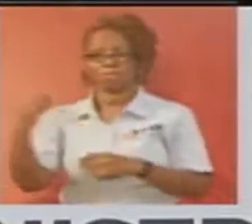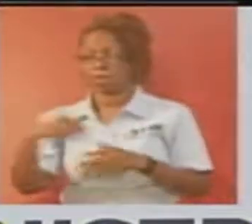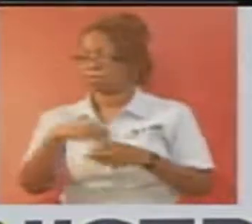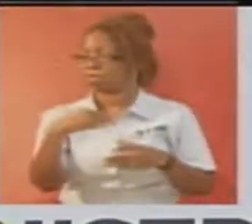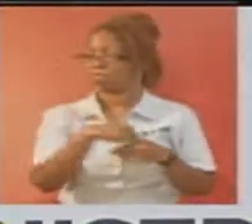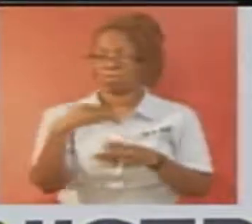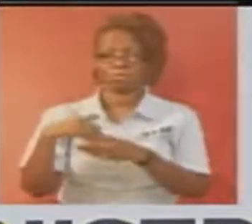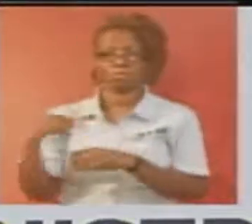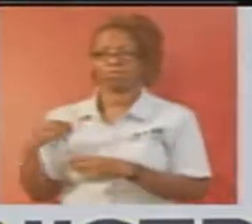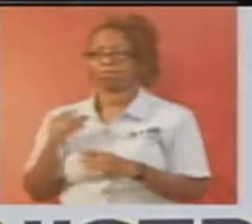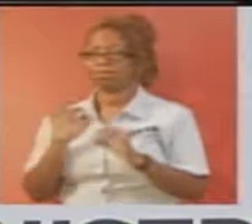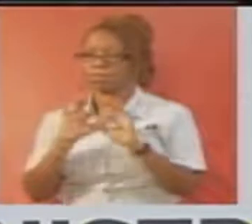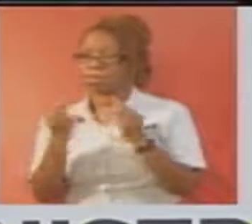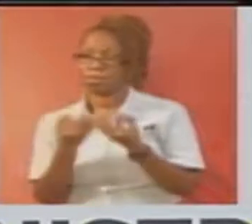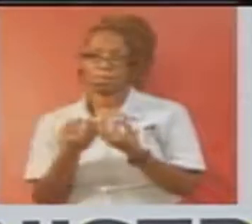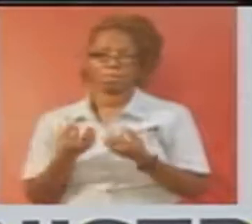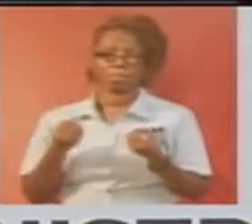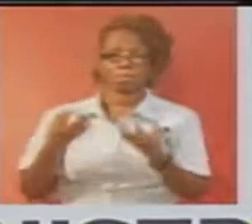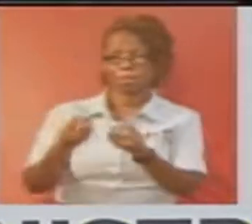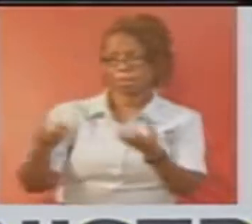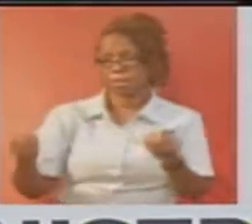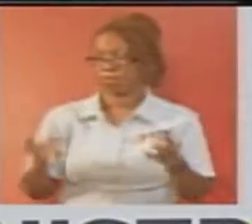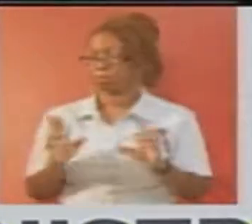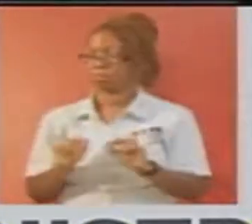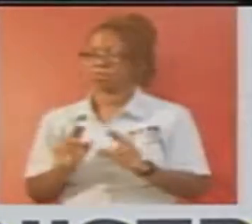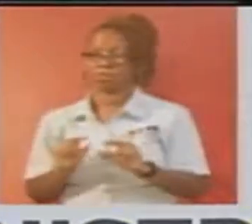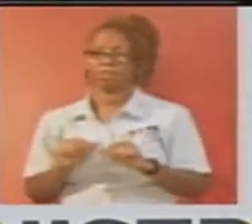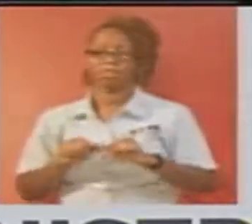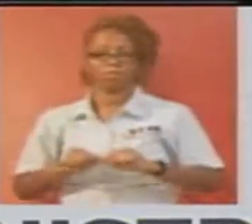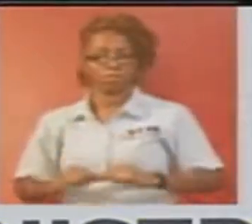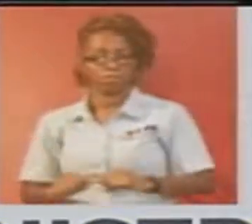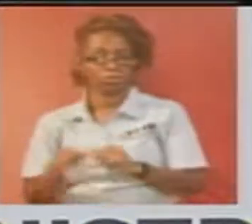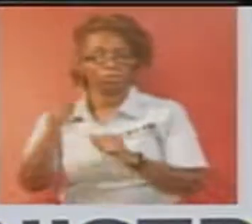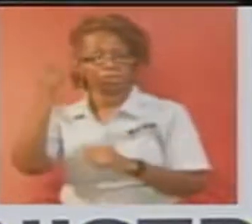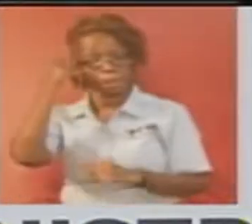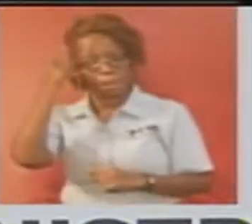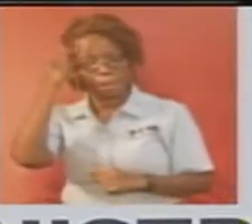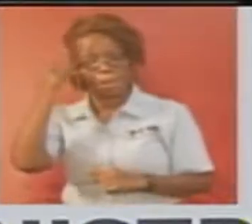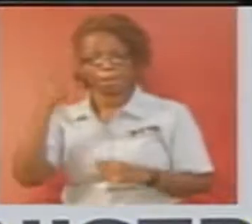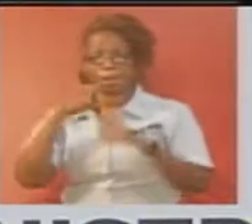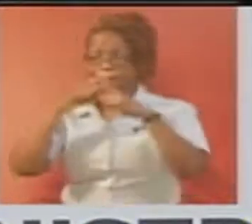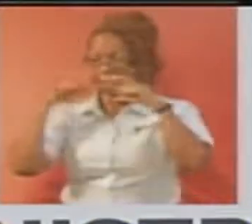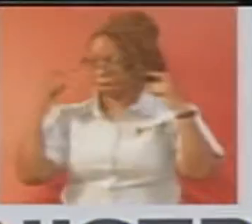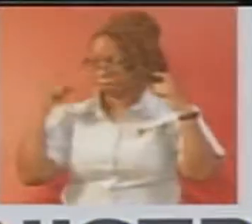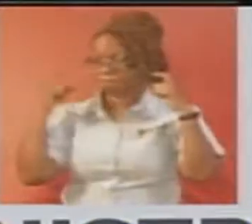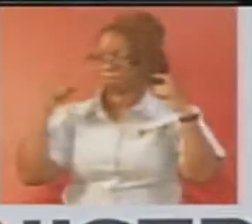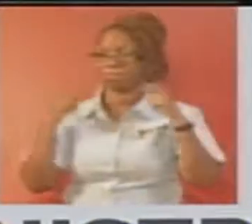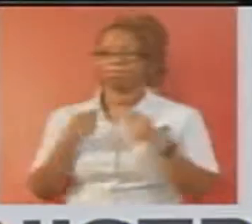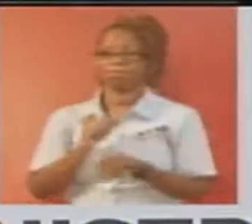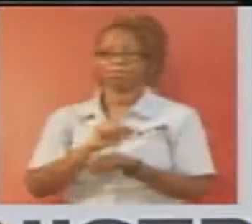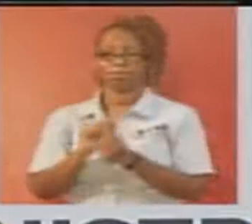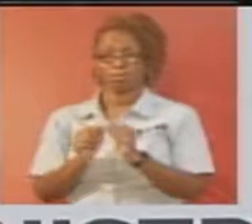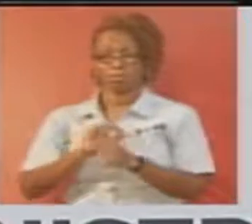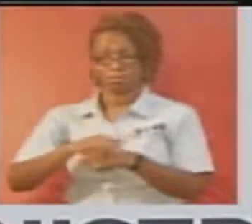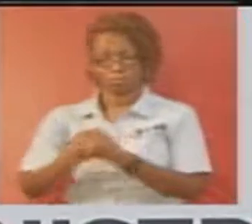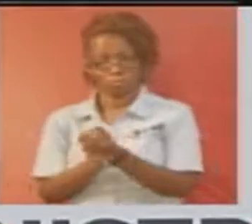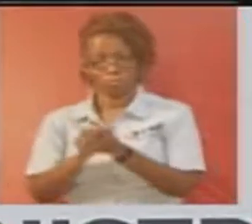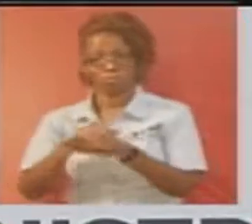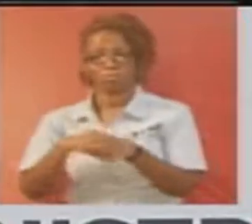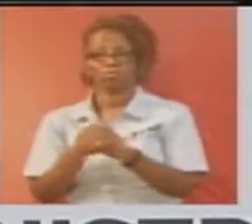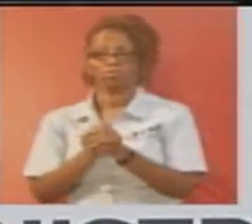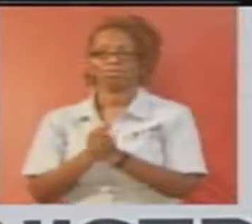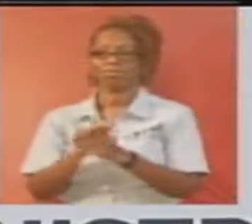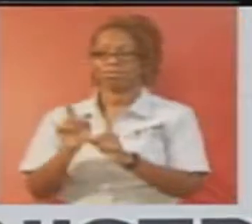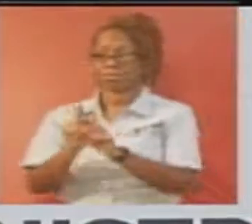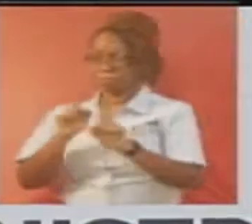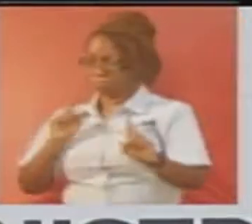hygiene practices that we've been advocating, the wearing of the masks, the washing of the hands, the physical distancing, and the